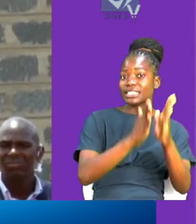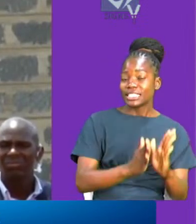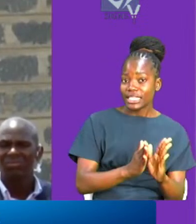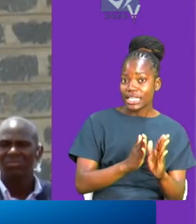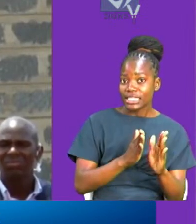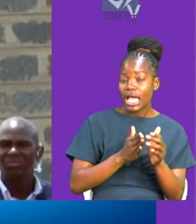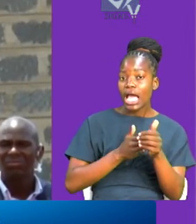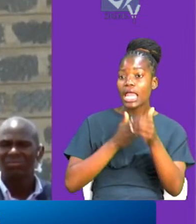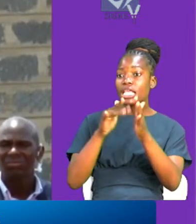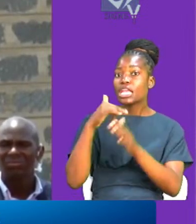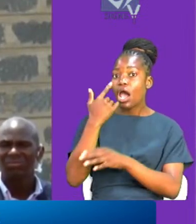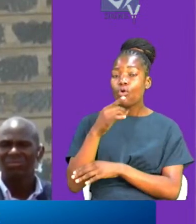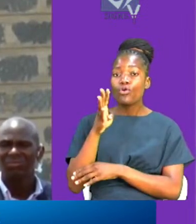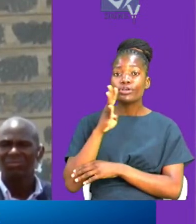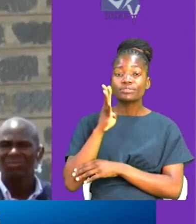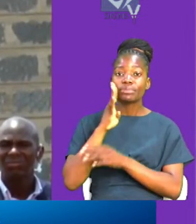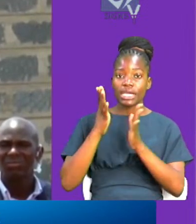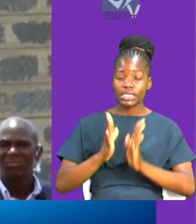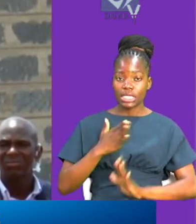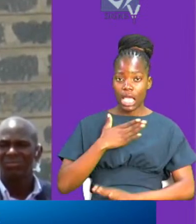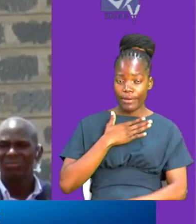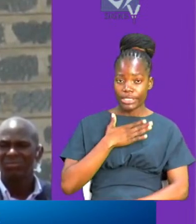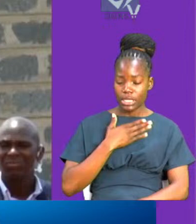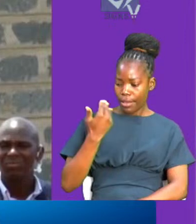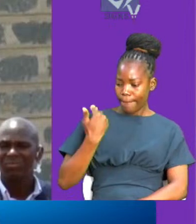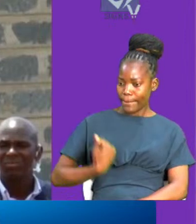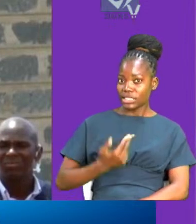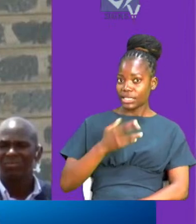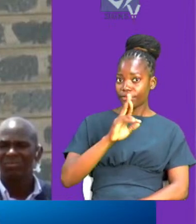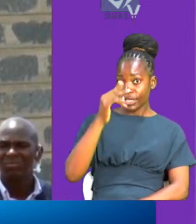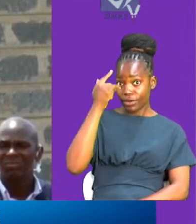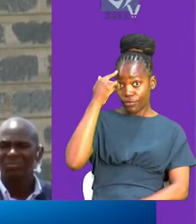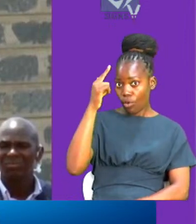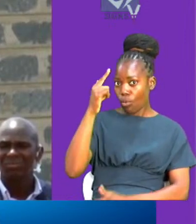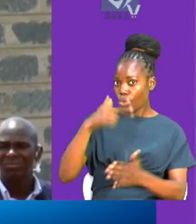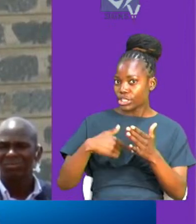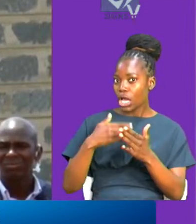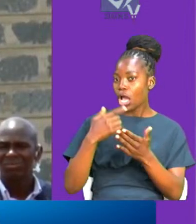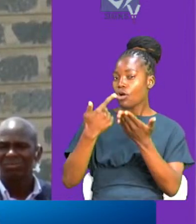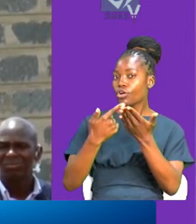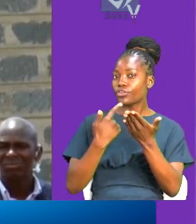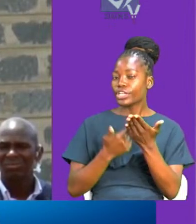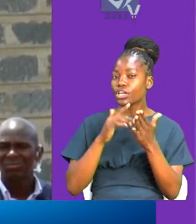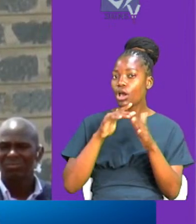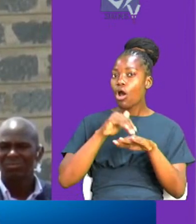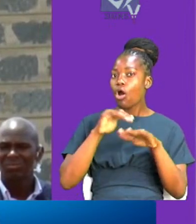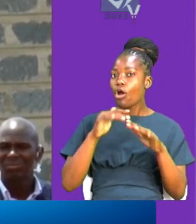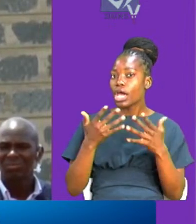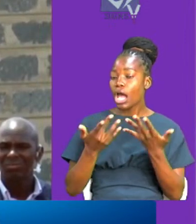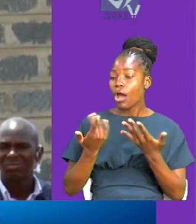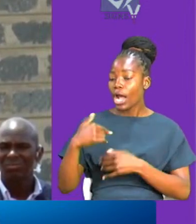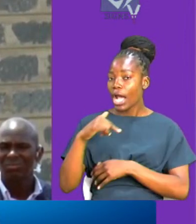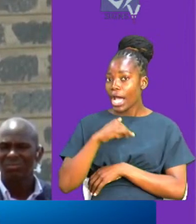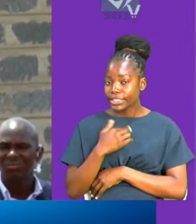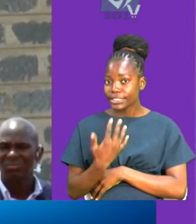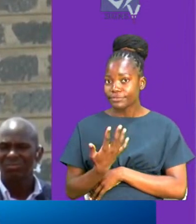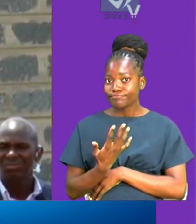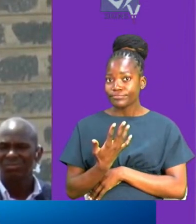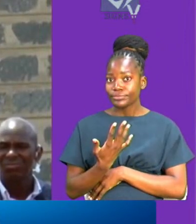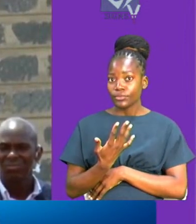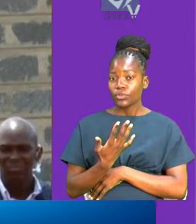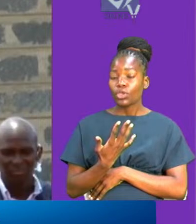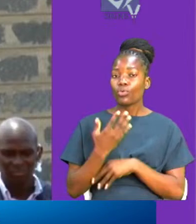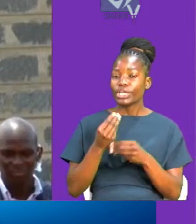ikiongozwa na speakers wetu. I am ready for the conversation on how we are going to